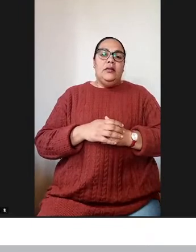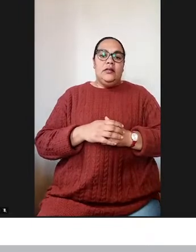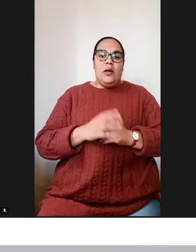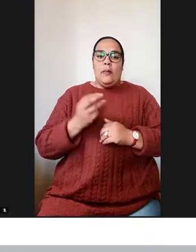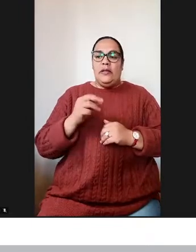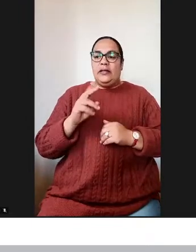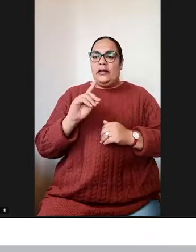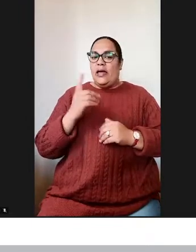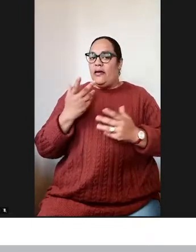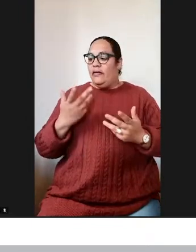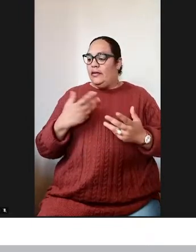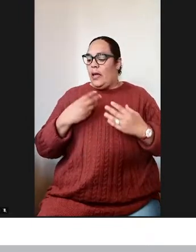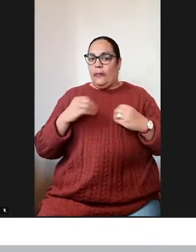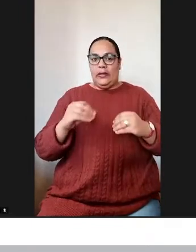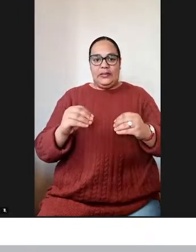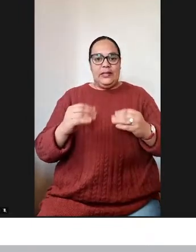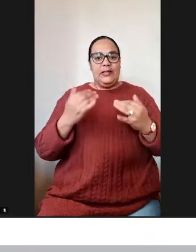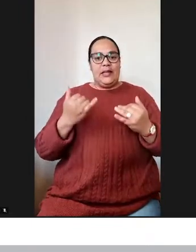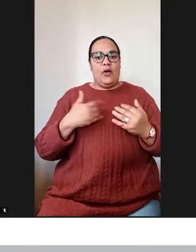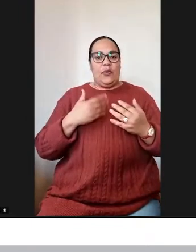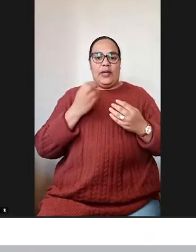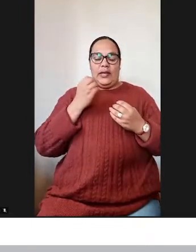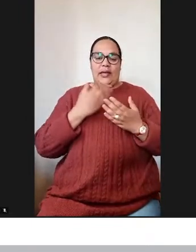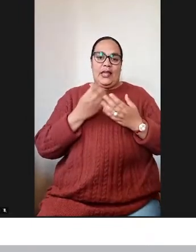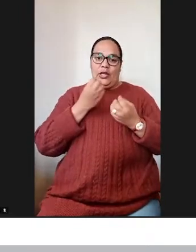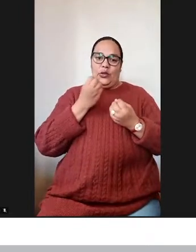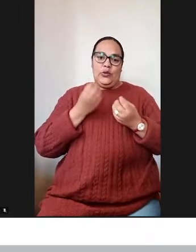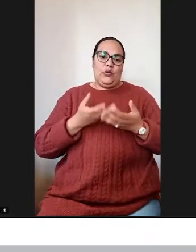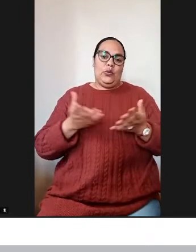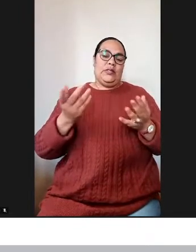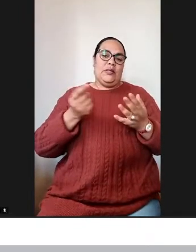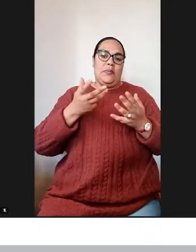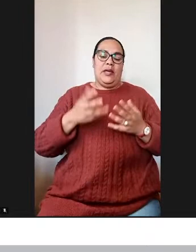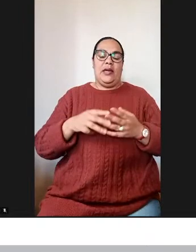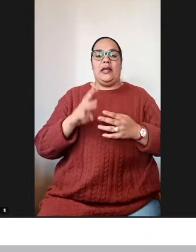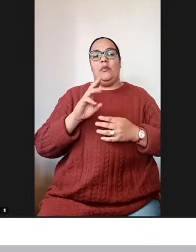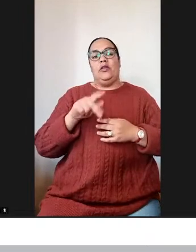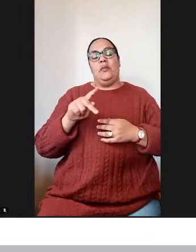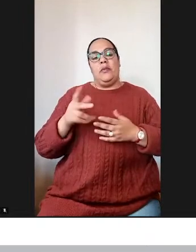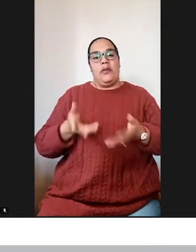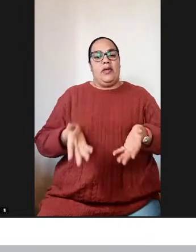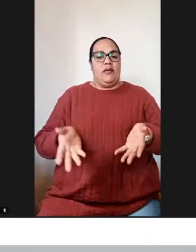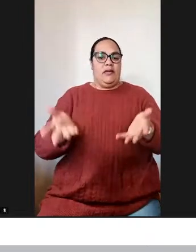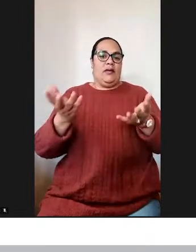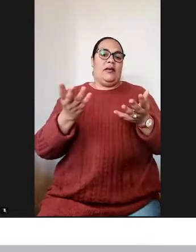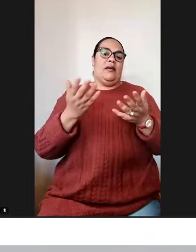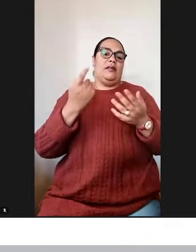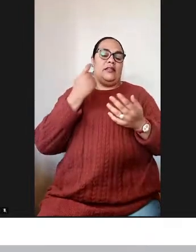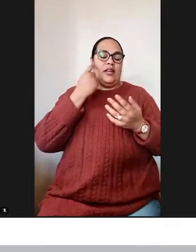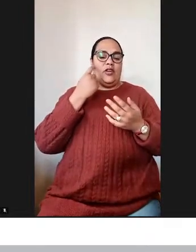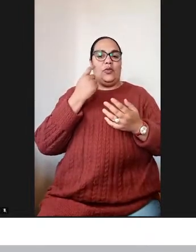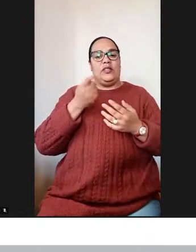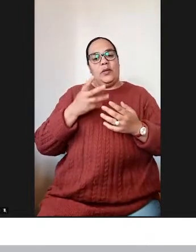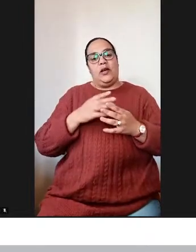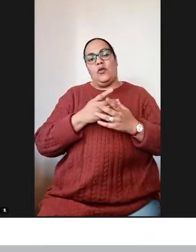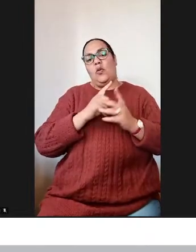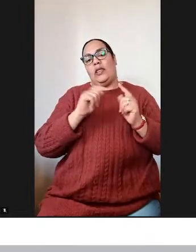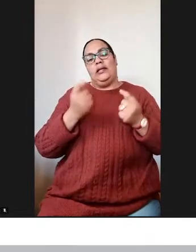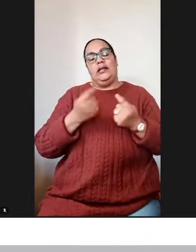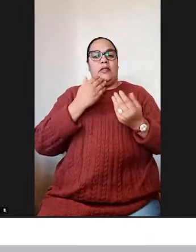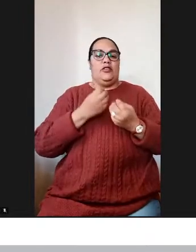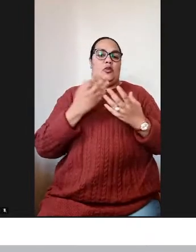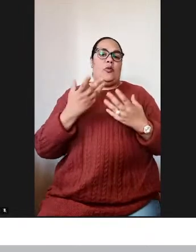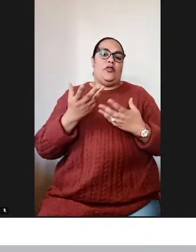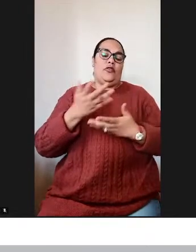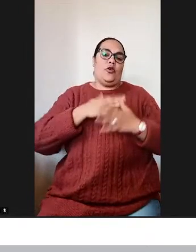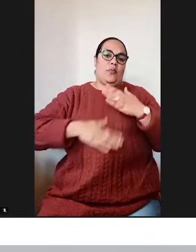that deals with our business, and we can excuse the speaker in WCPP. Mr. Secretary, Speaker, and the entire team, thank you so much for your